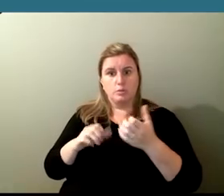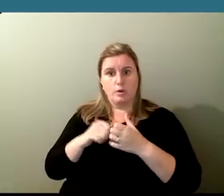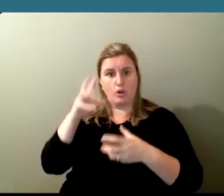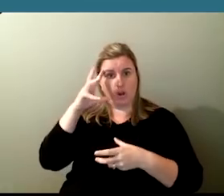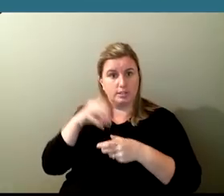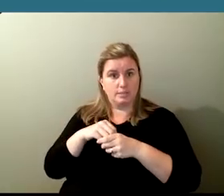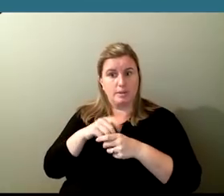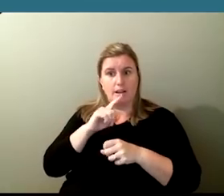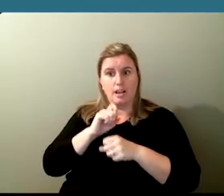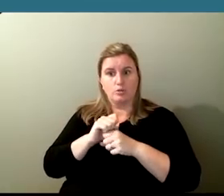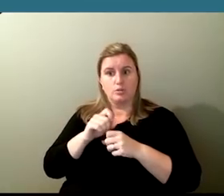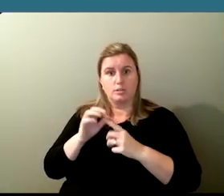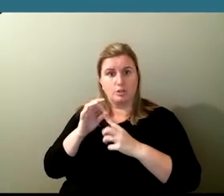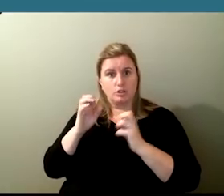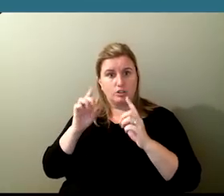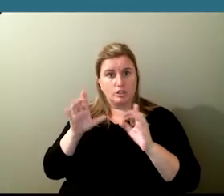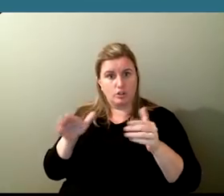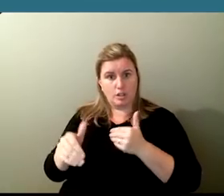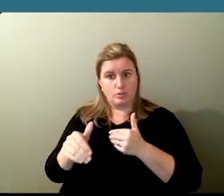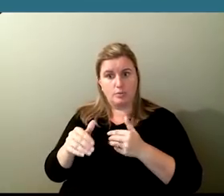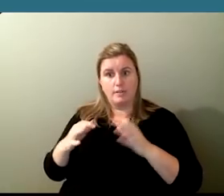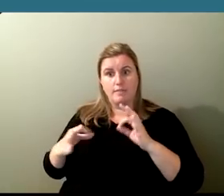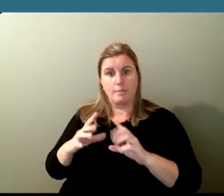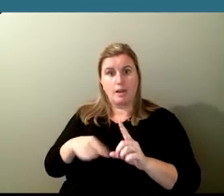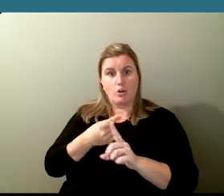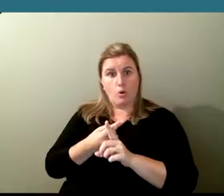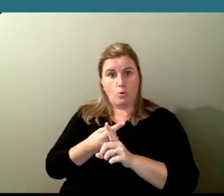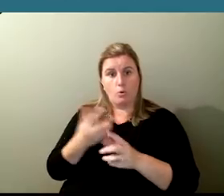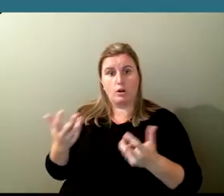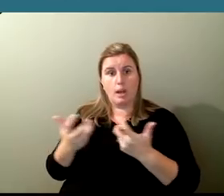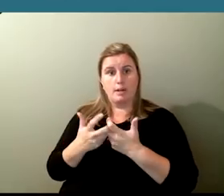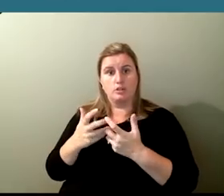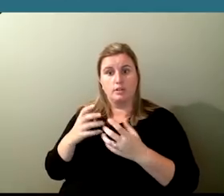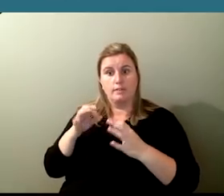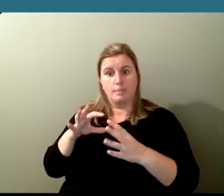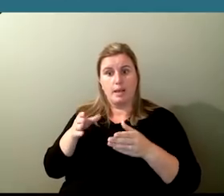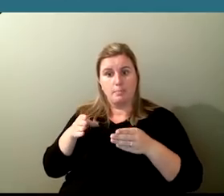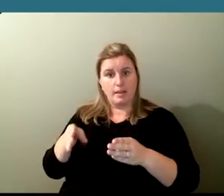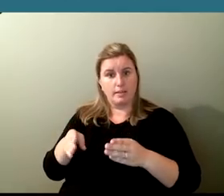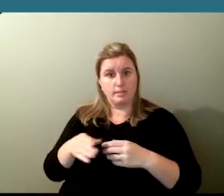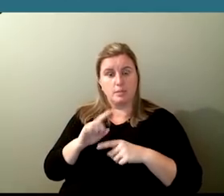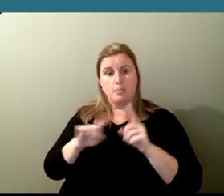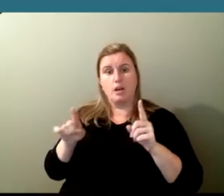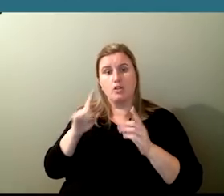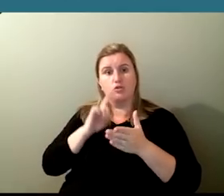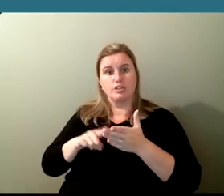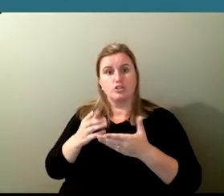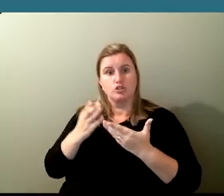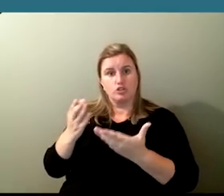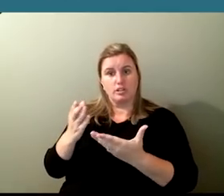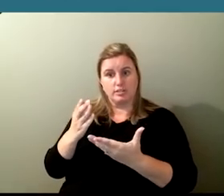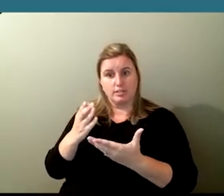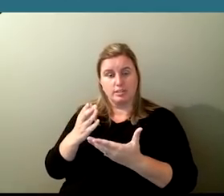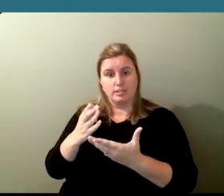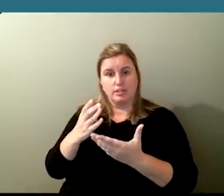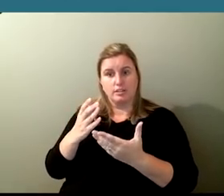actual special education classrooms. So for instance, feedback alone, or combination of feedback methods. What the research has suggested is that,